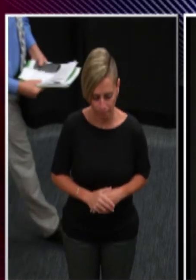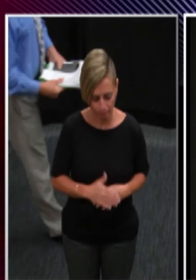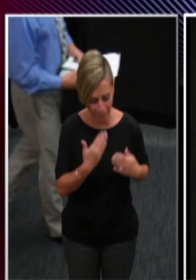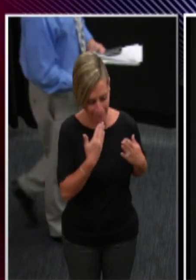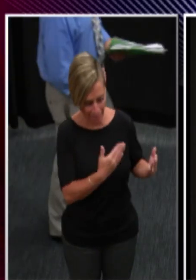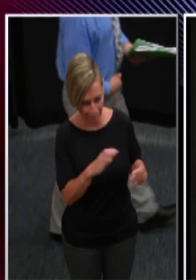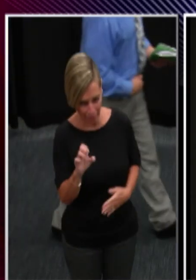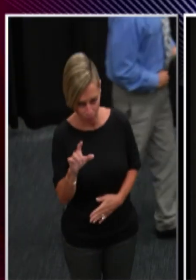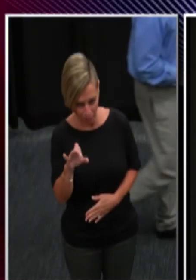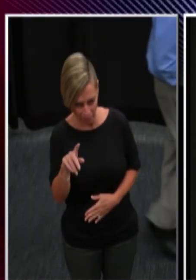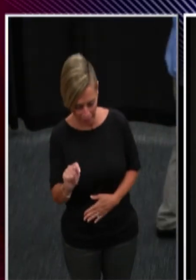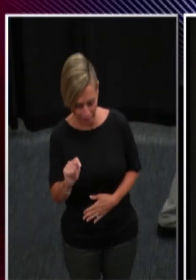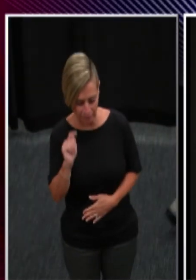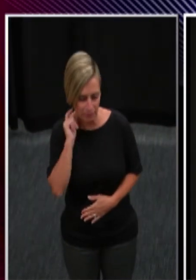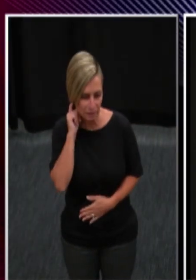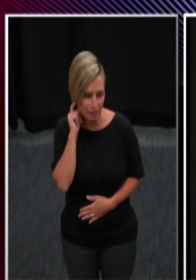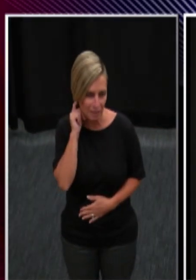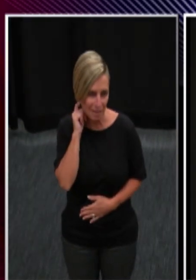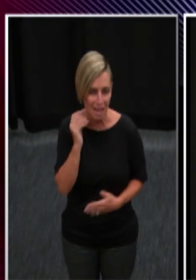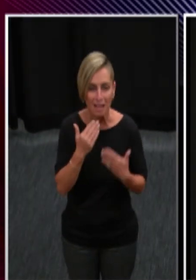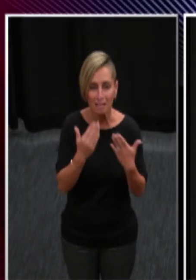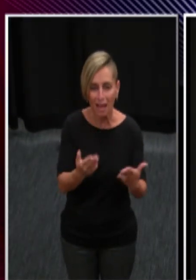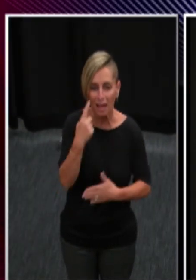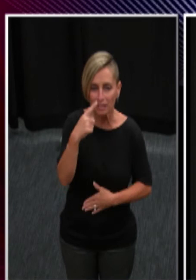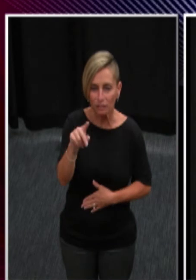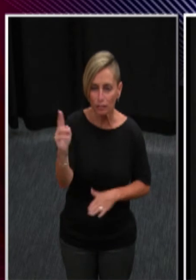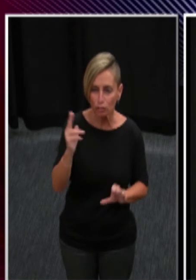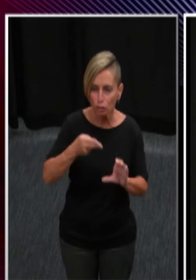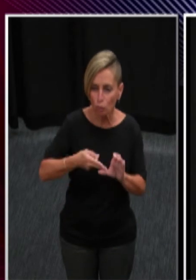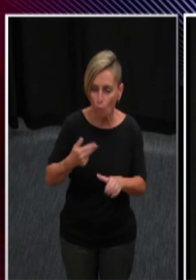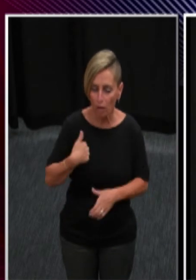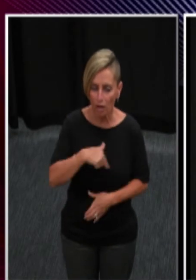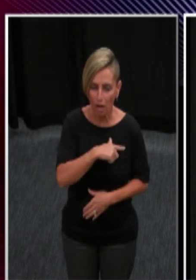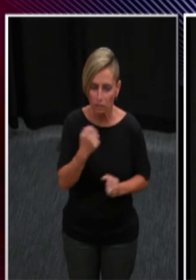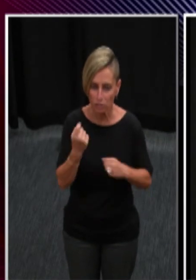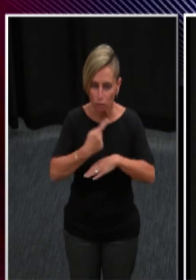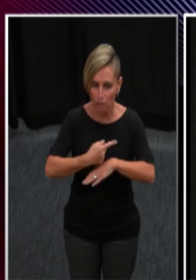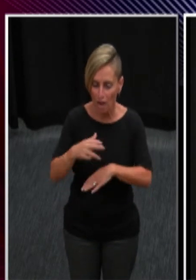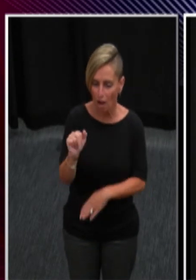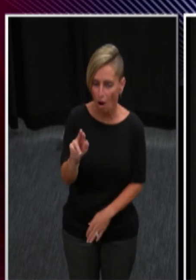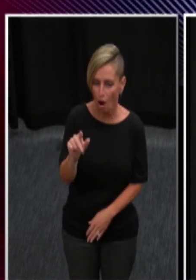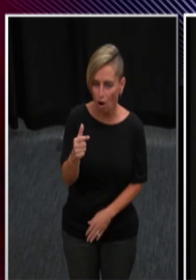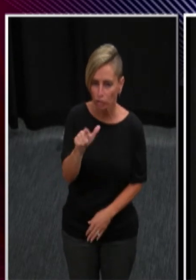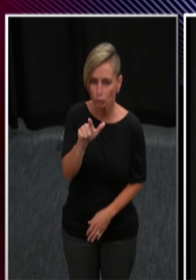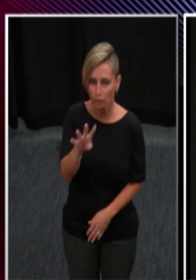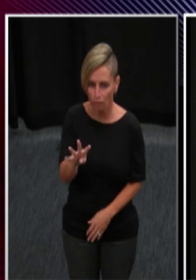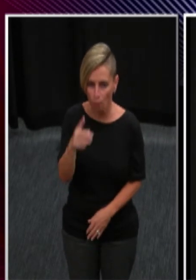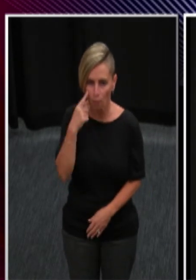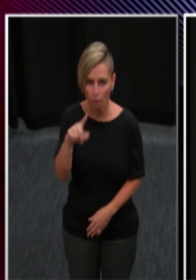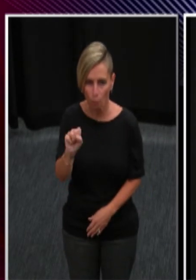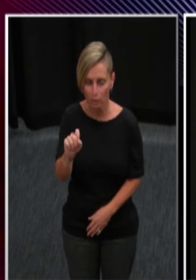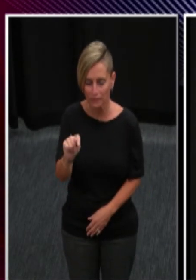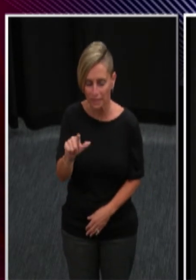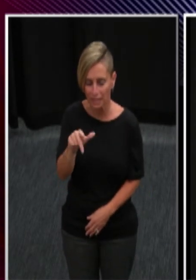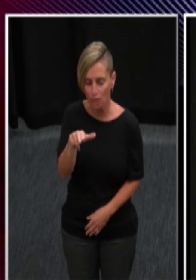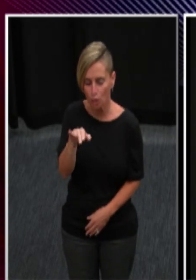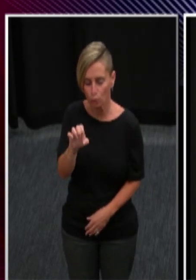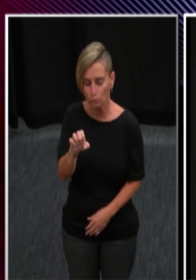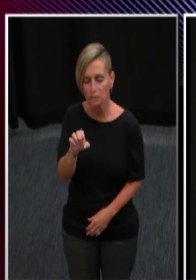Thank you, Clint, and thank you all for joining us today on August the 24th for the St. Lucie County